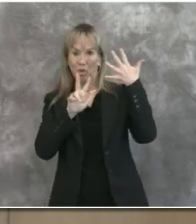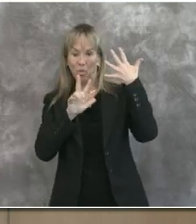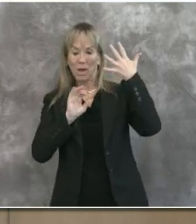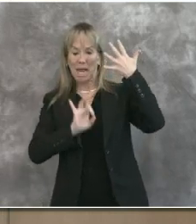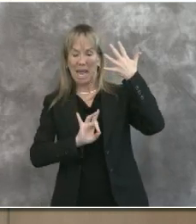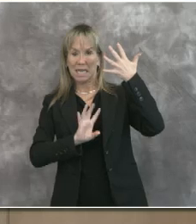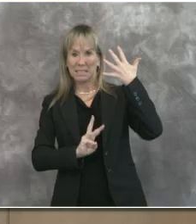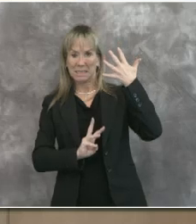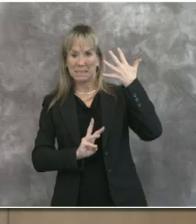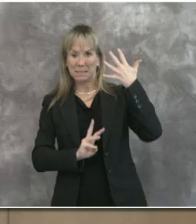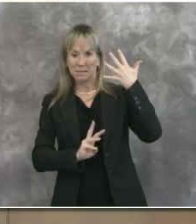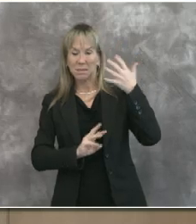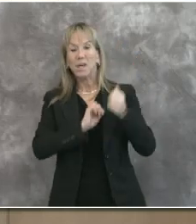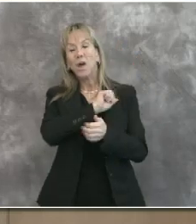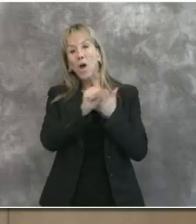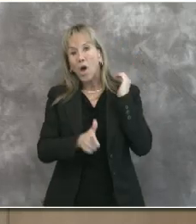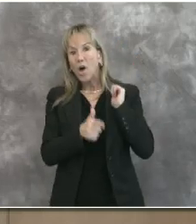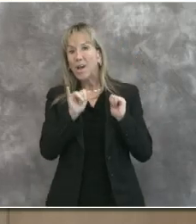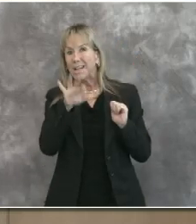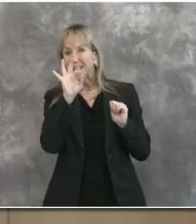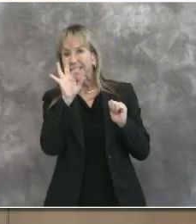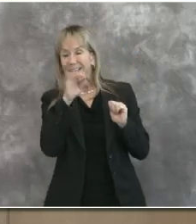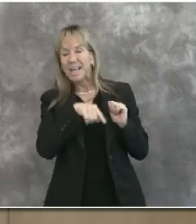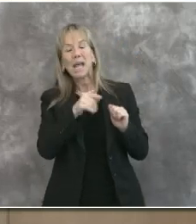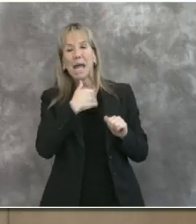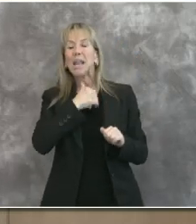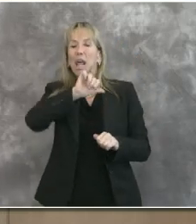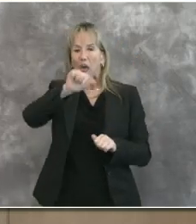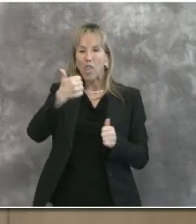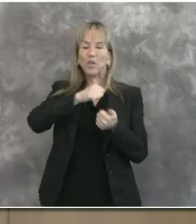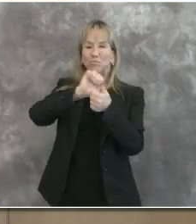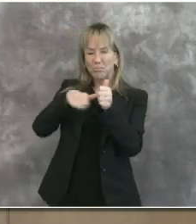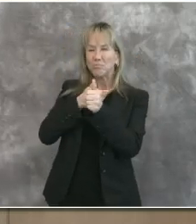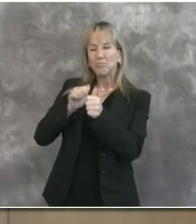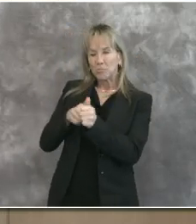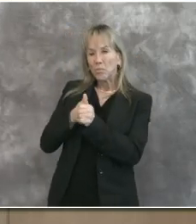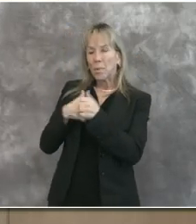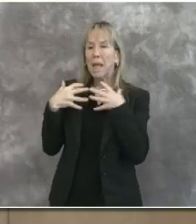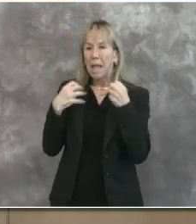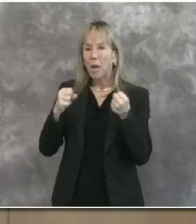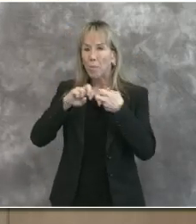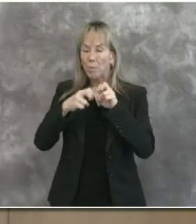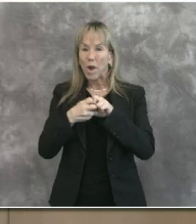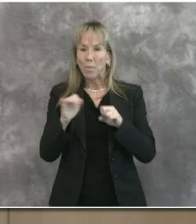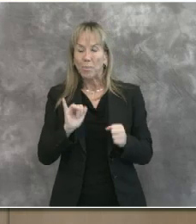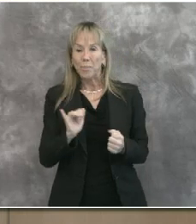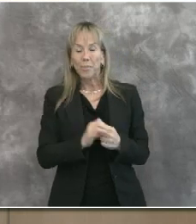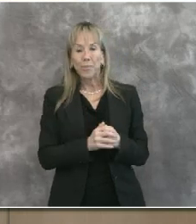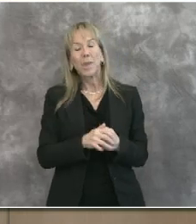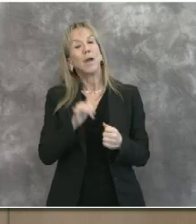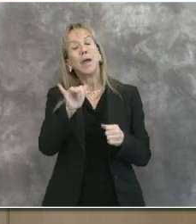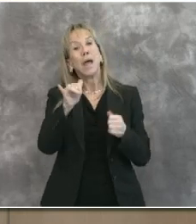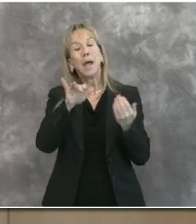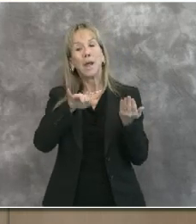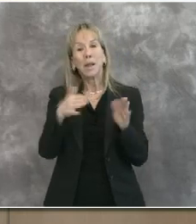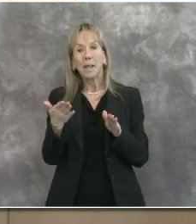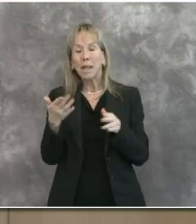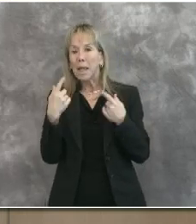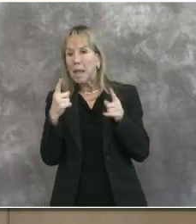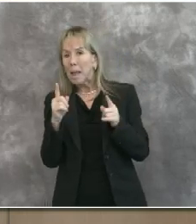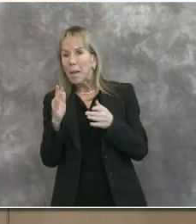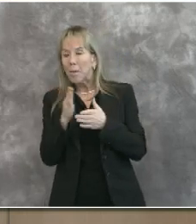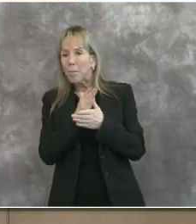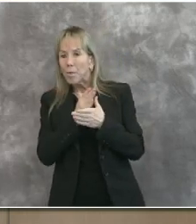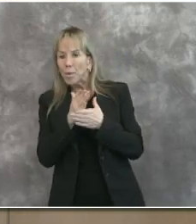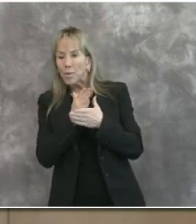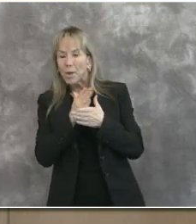86. All 9 of these individuals had underlying medical conditions, and these deaths occurred between the 17th and